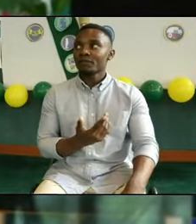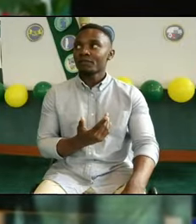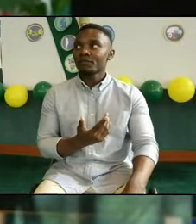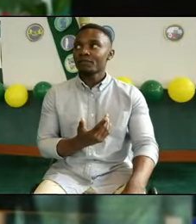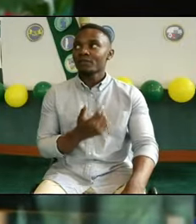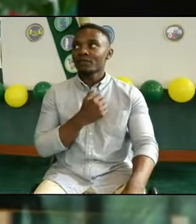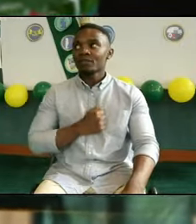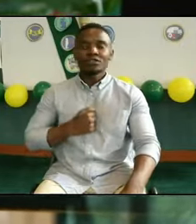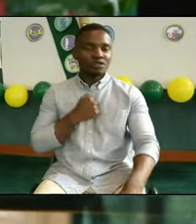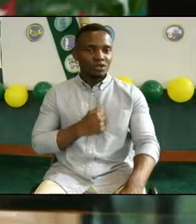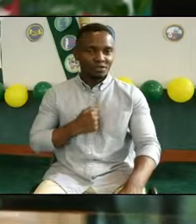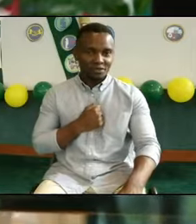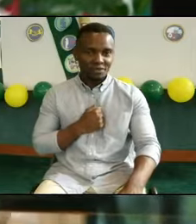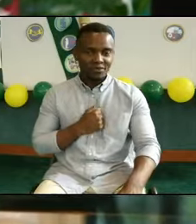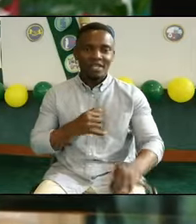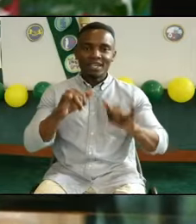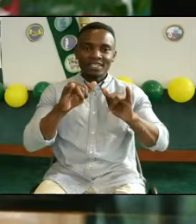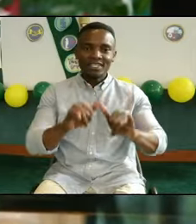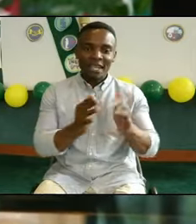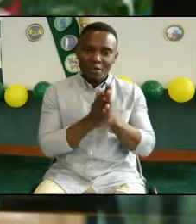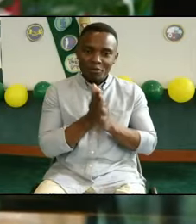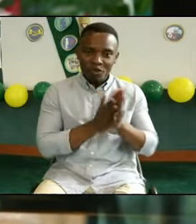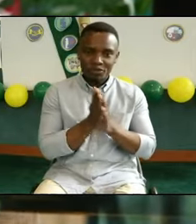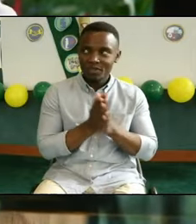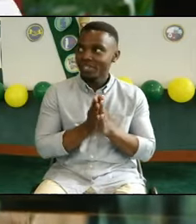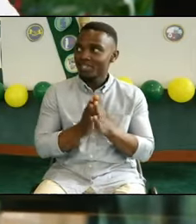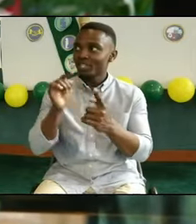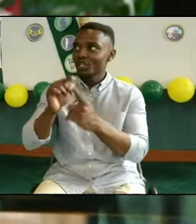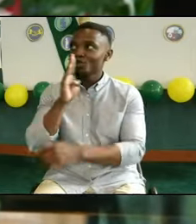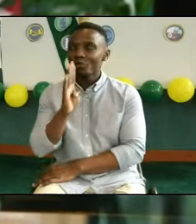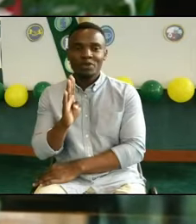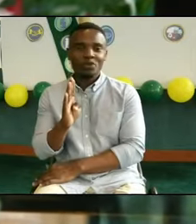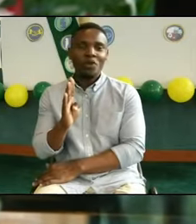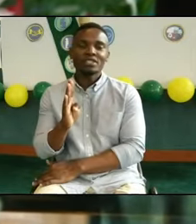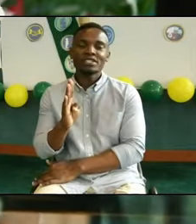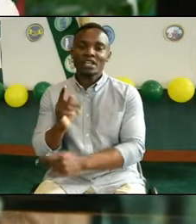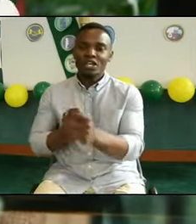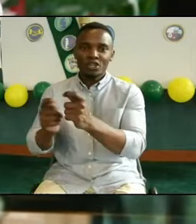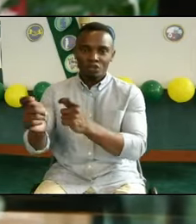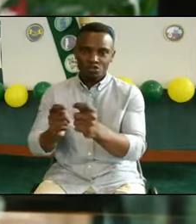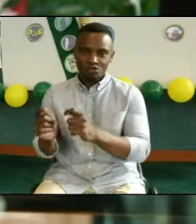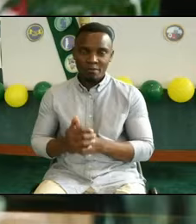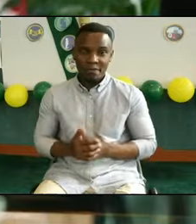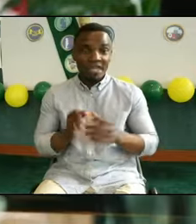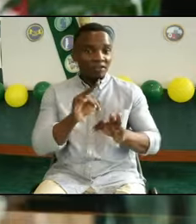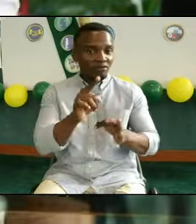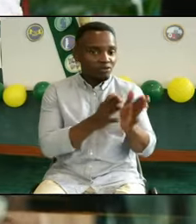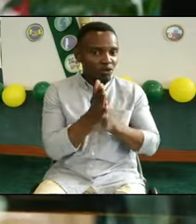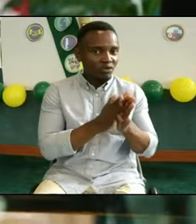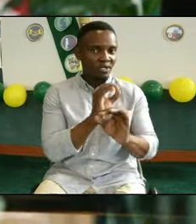You need to stay charged to be what? In charge. If you don't stay charged, you will never be what? In